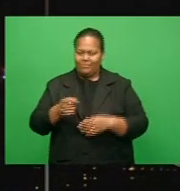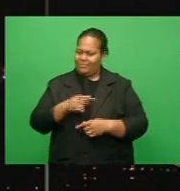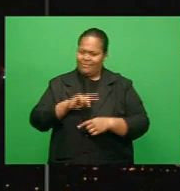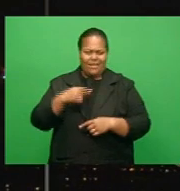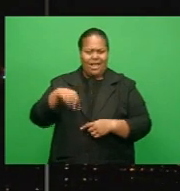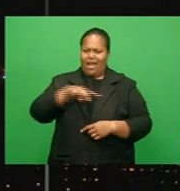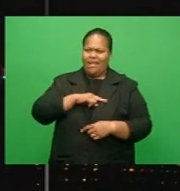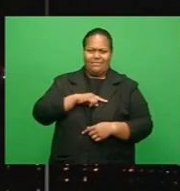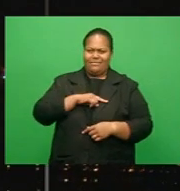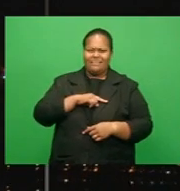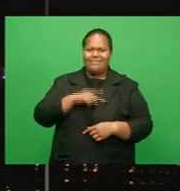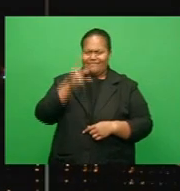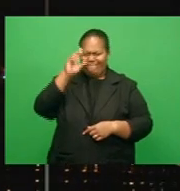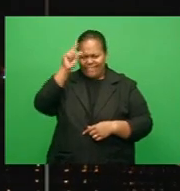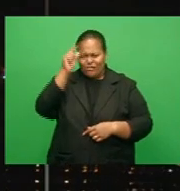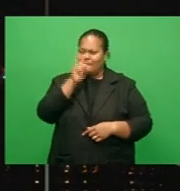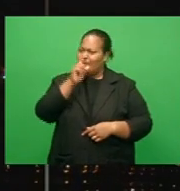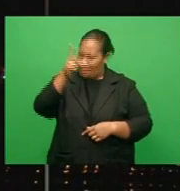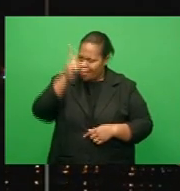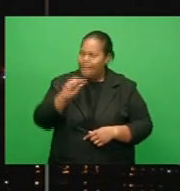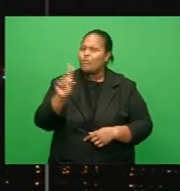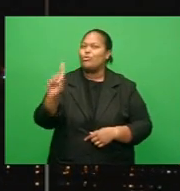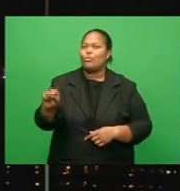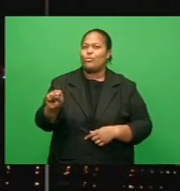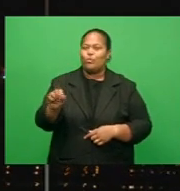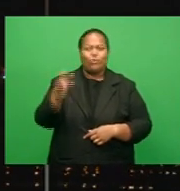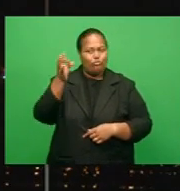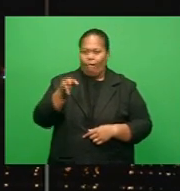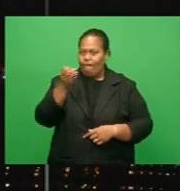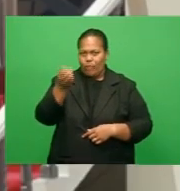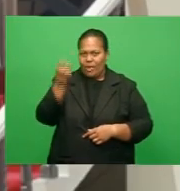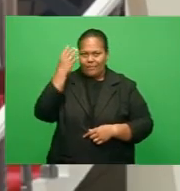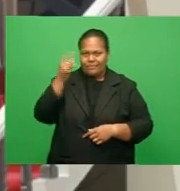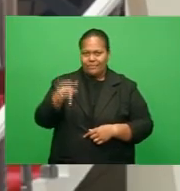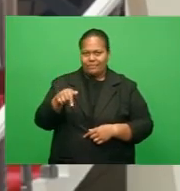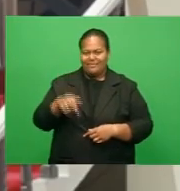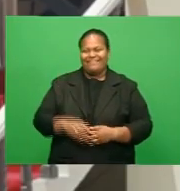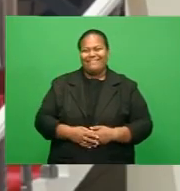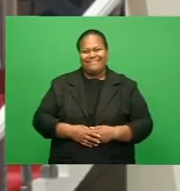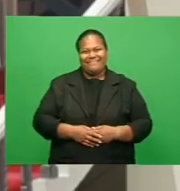can-do spirit during this crisis. Kelly Vadhala reports.